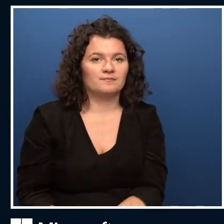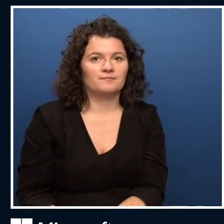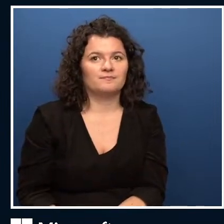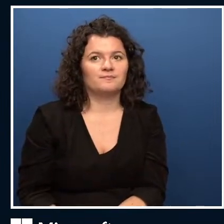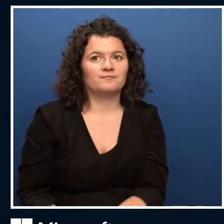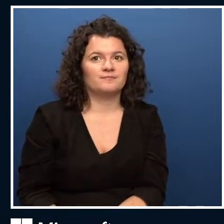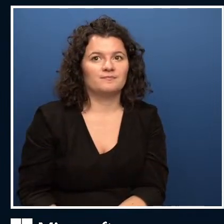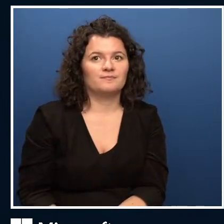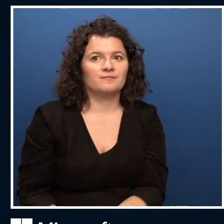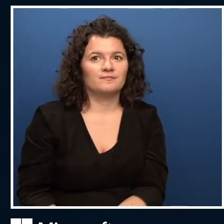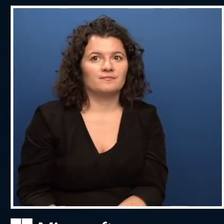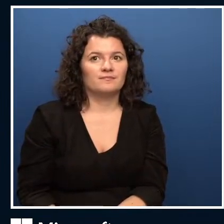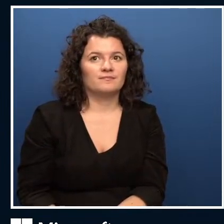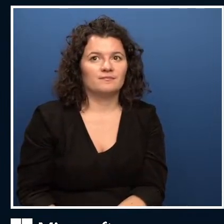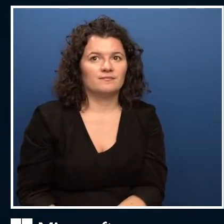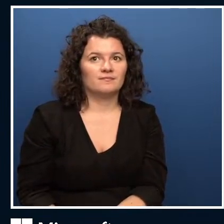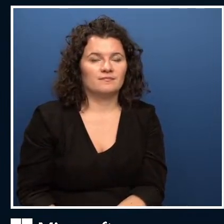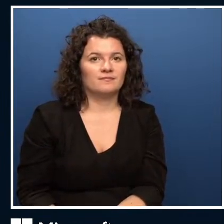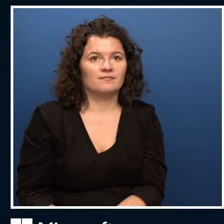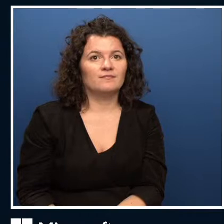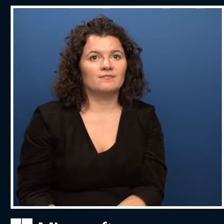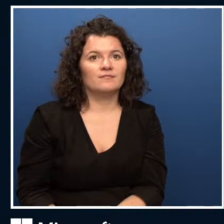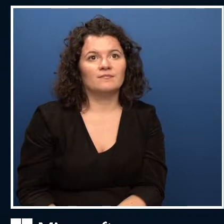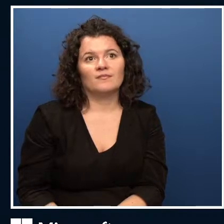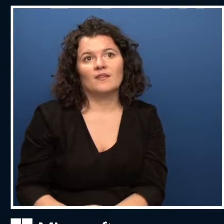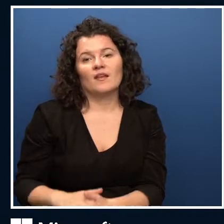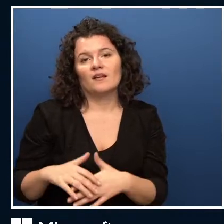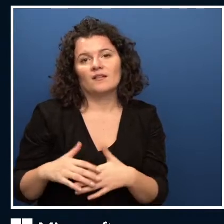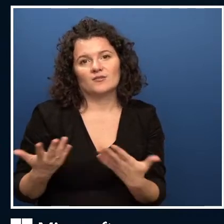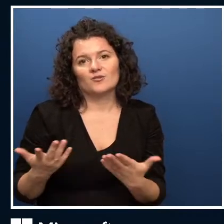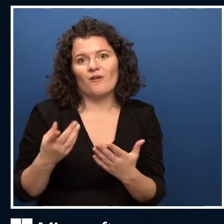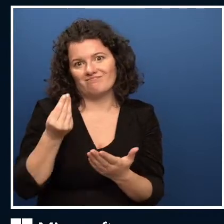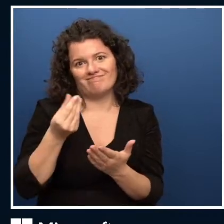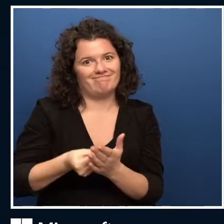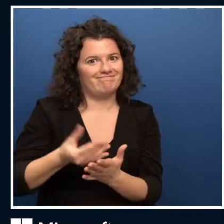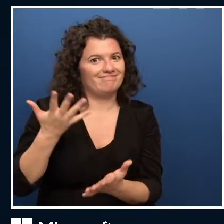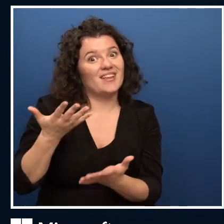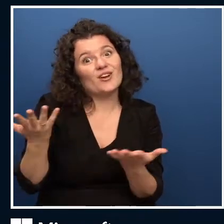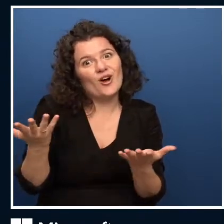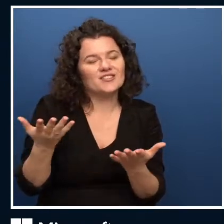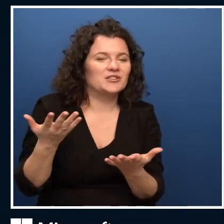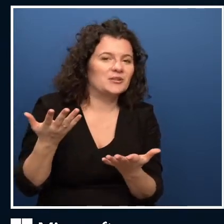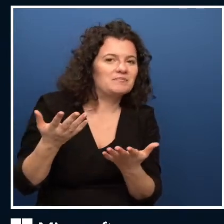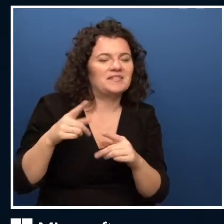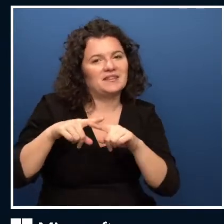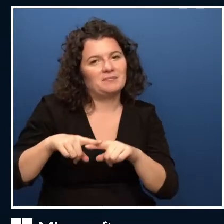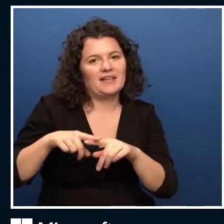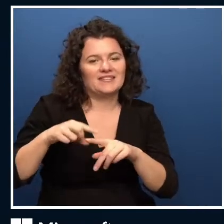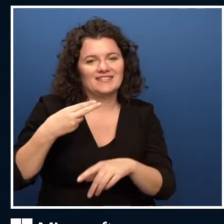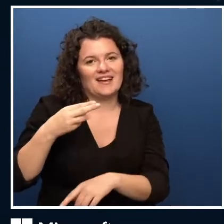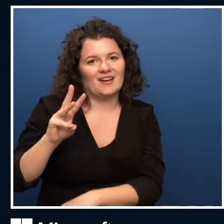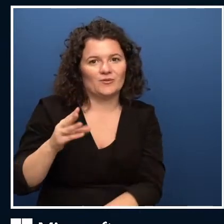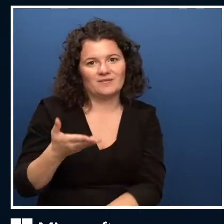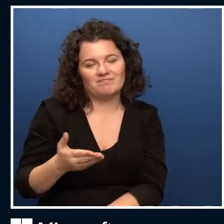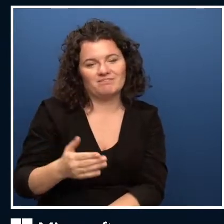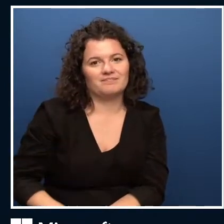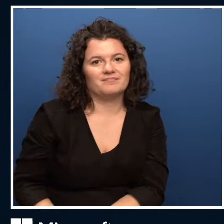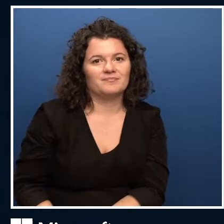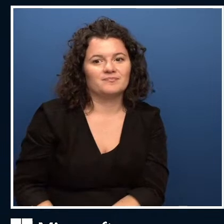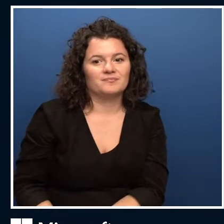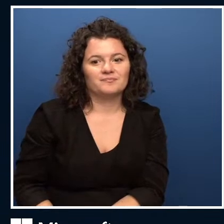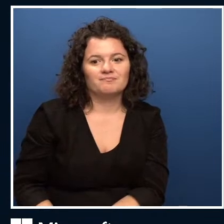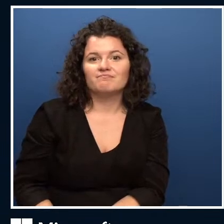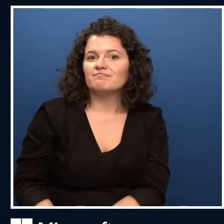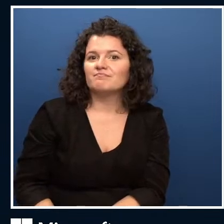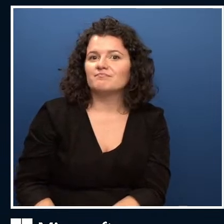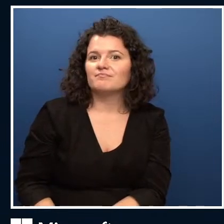the first things to try for now. Thank you, Sergey. You actually mentioned we have very little time